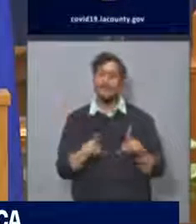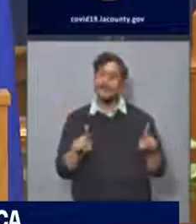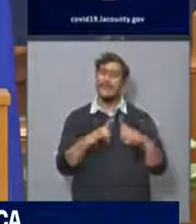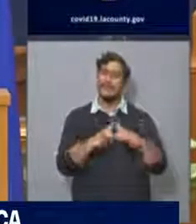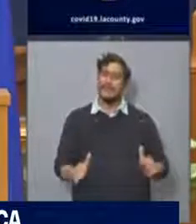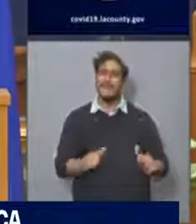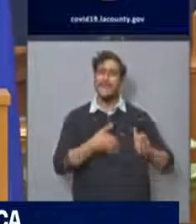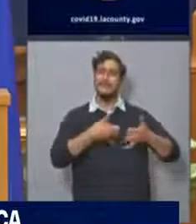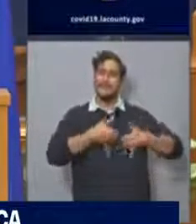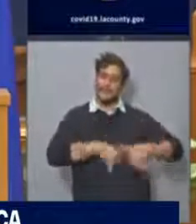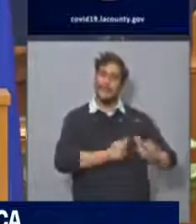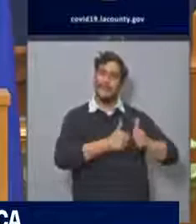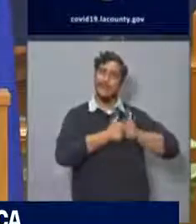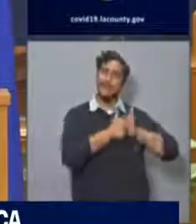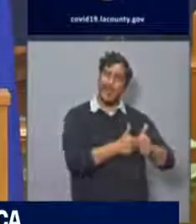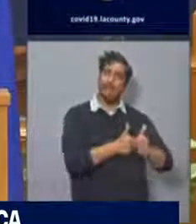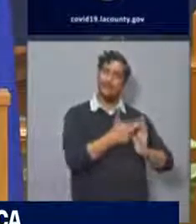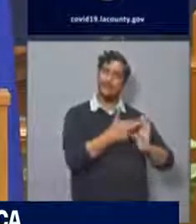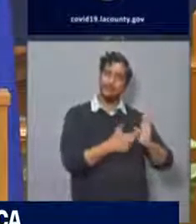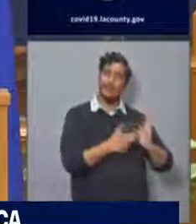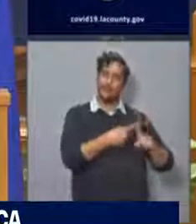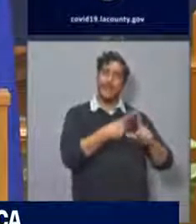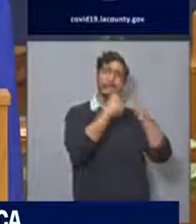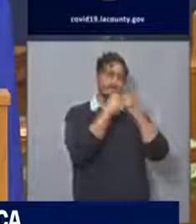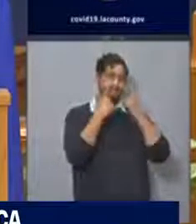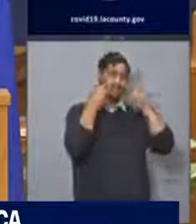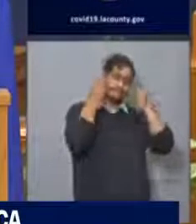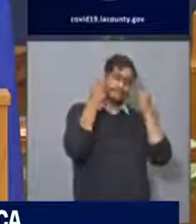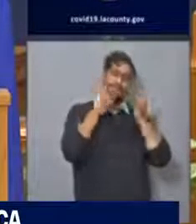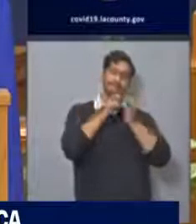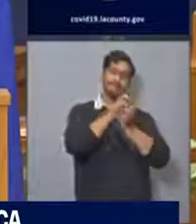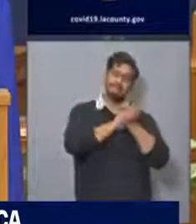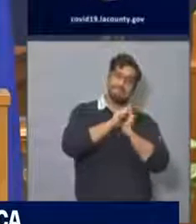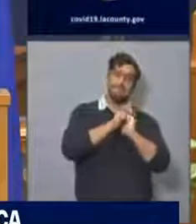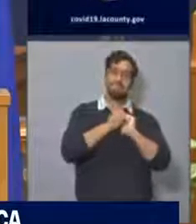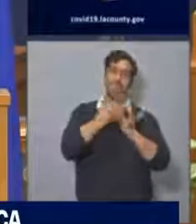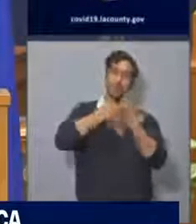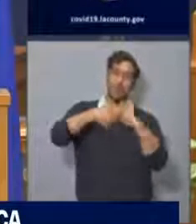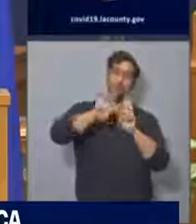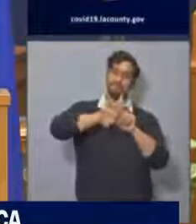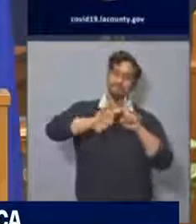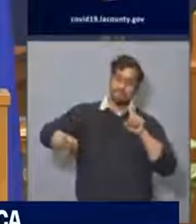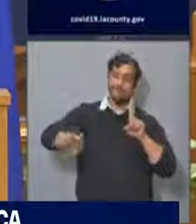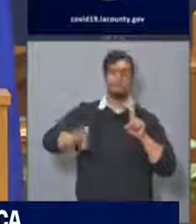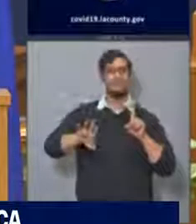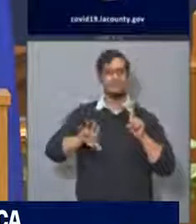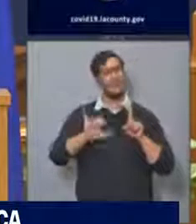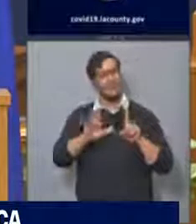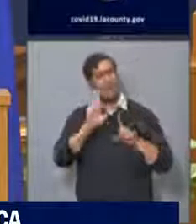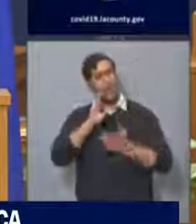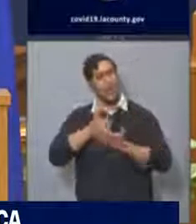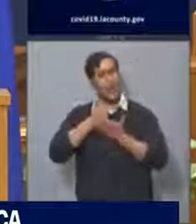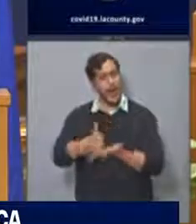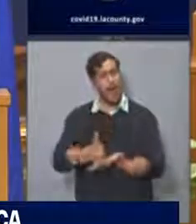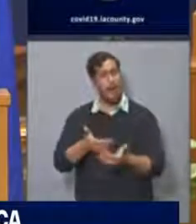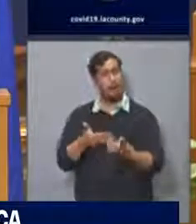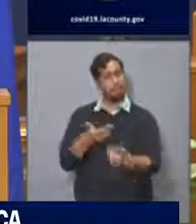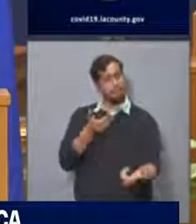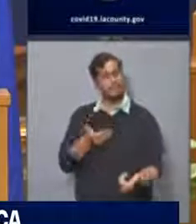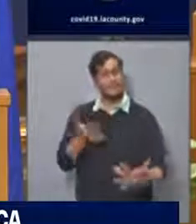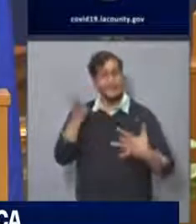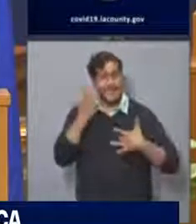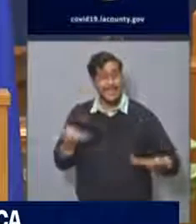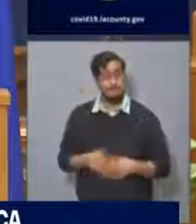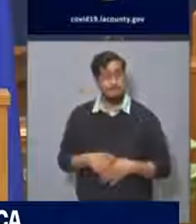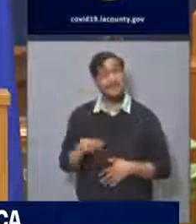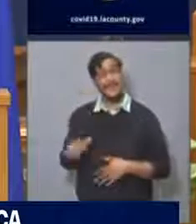you're being asked to do in order to minimize those exposures, resulting in people actually getting infected. So we'll go on